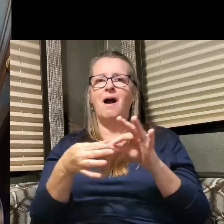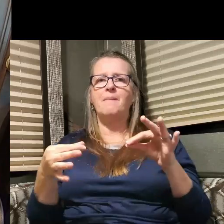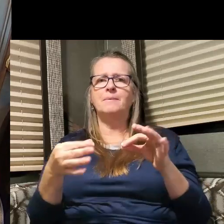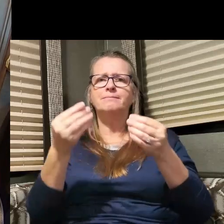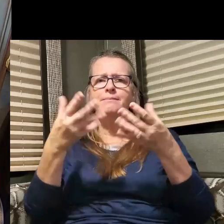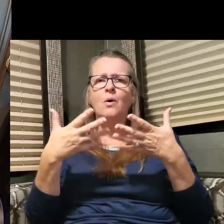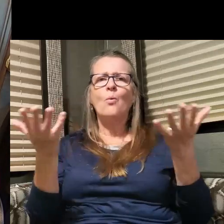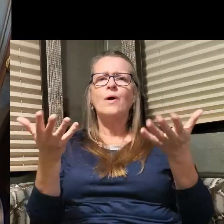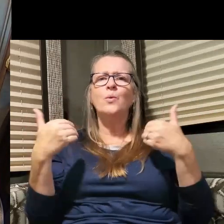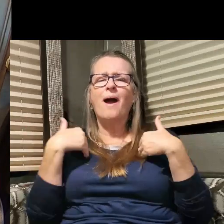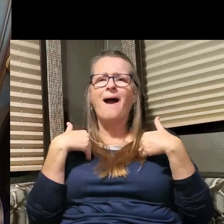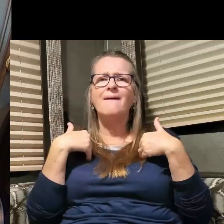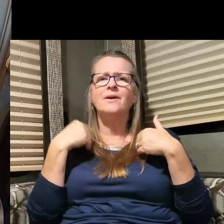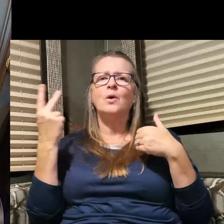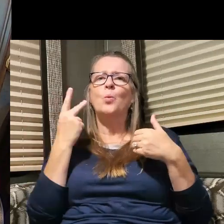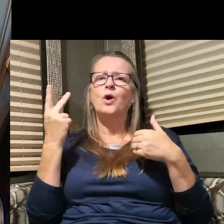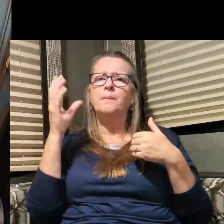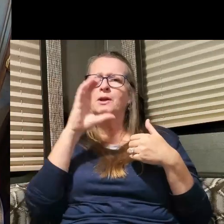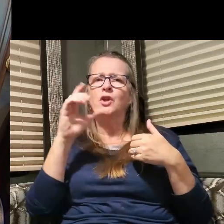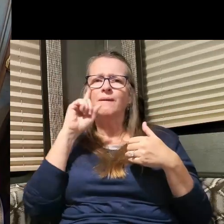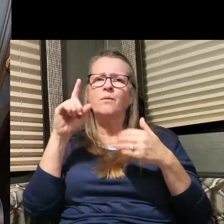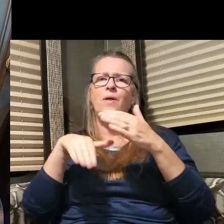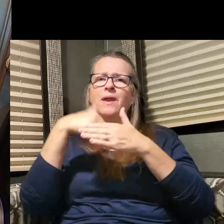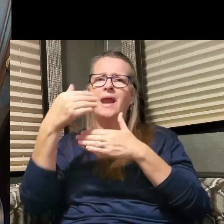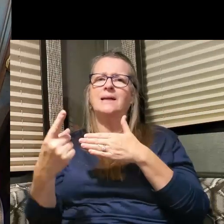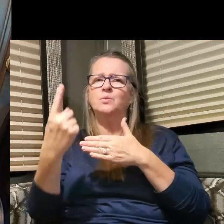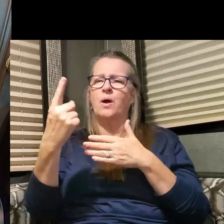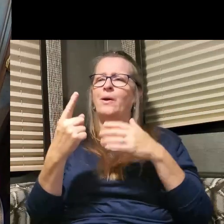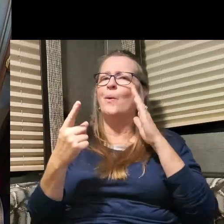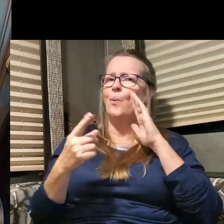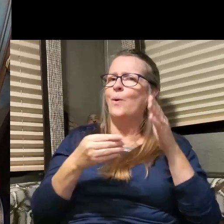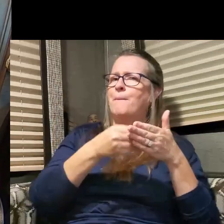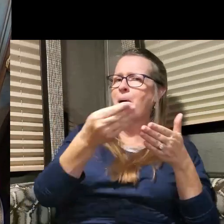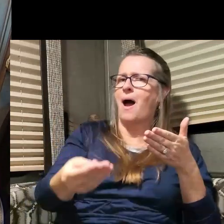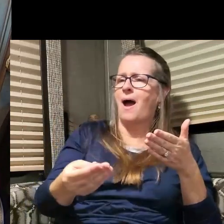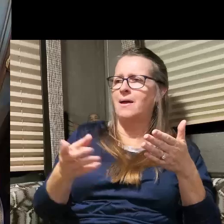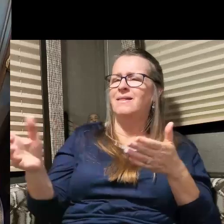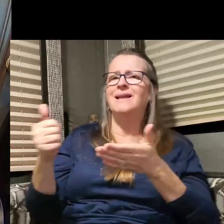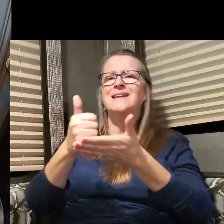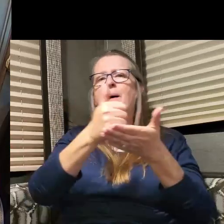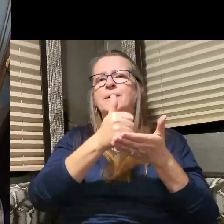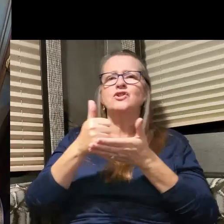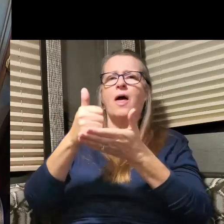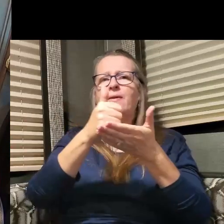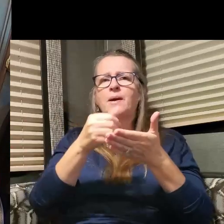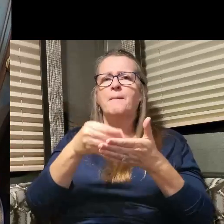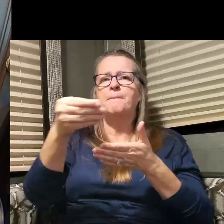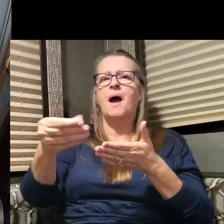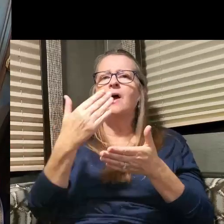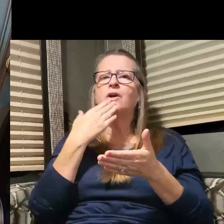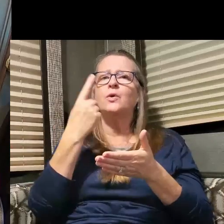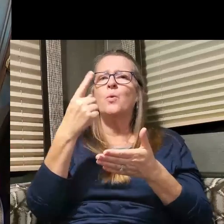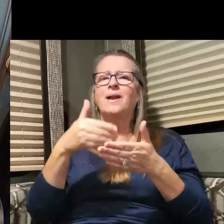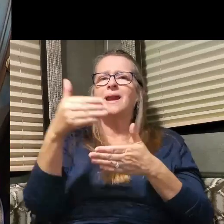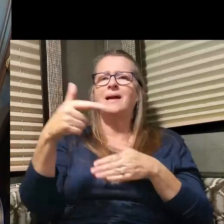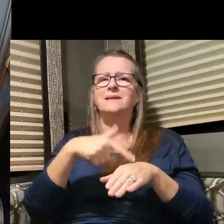tote? Leave a comment below. Let us know what you have, because we're going to be looking for another one. Yeah, we're going to be in the market to buy. And let's help people